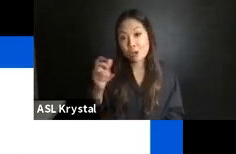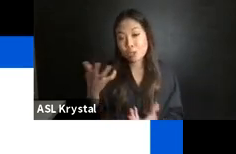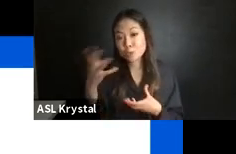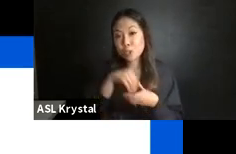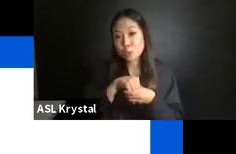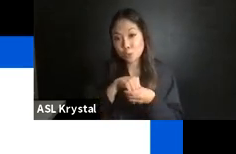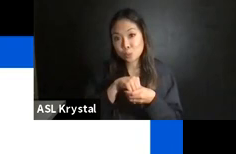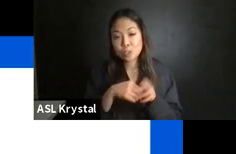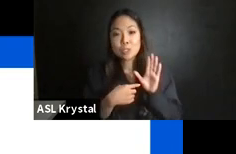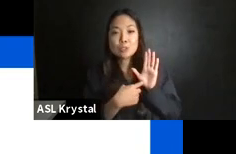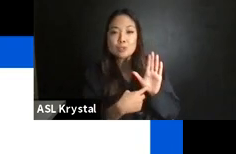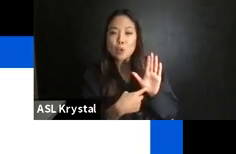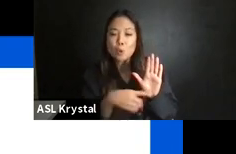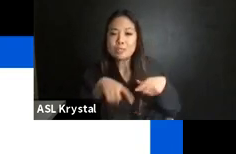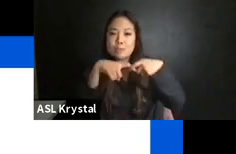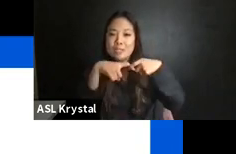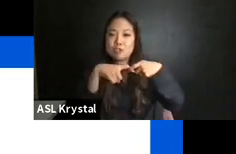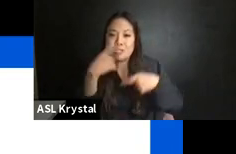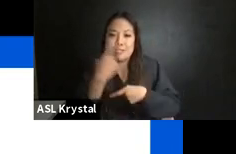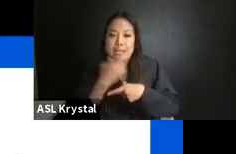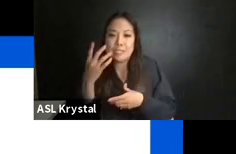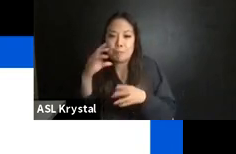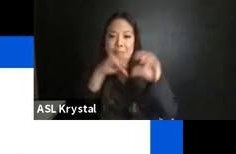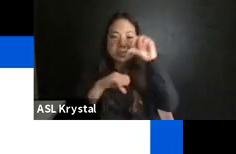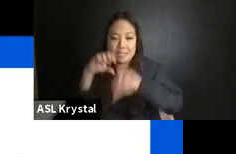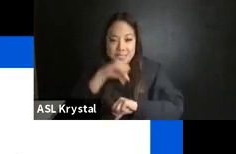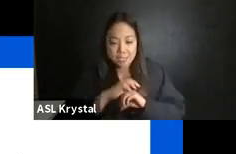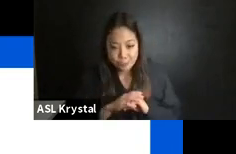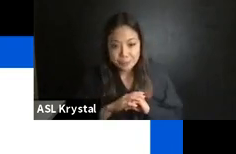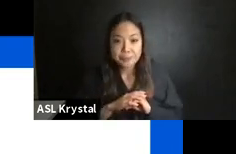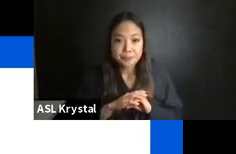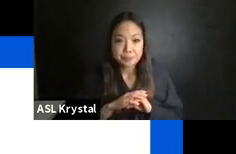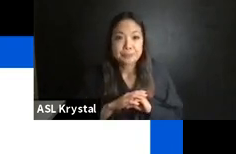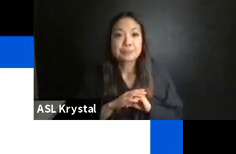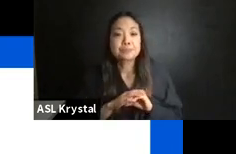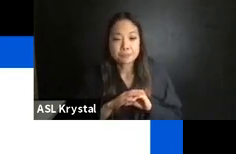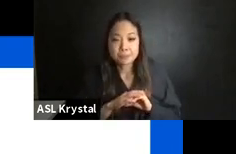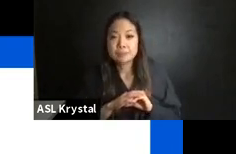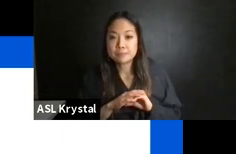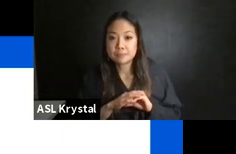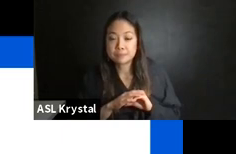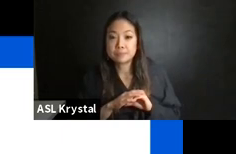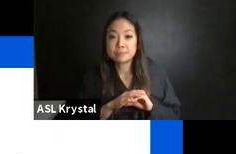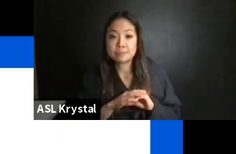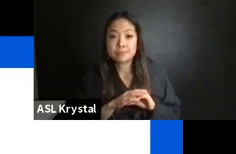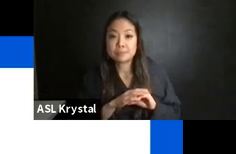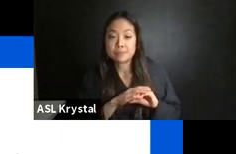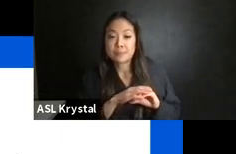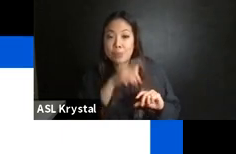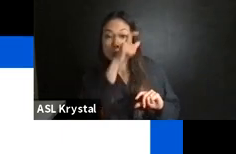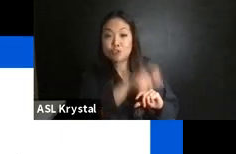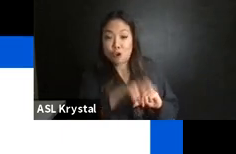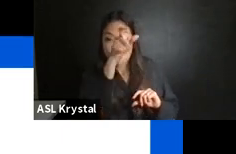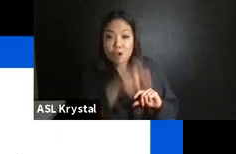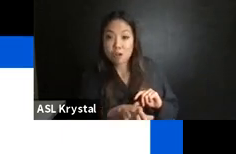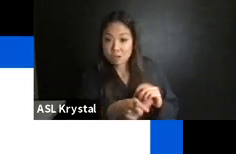days missed due to suspension for students um it seems that according to the chart that the average student is missing about two to